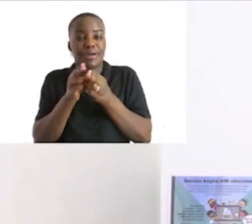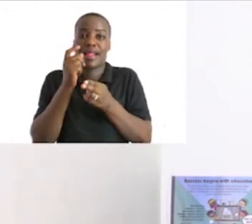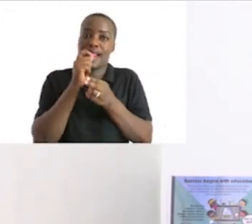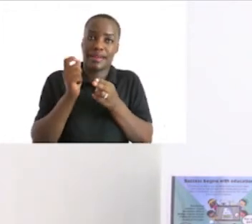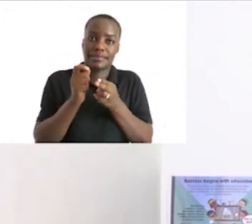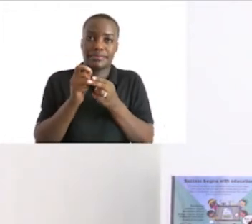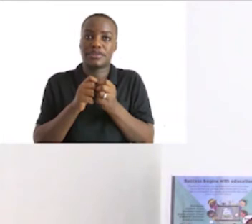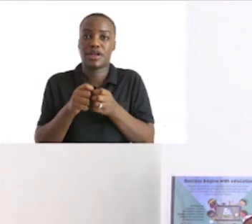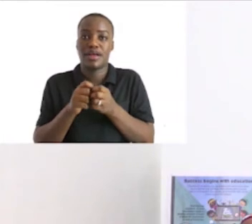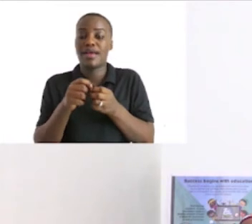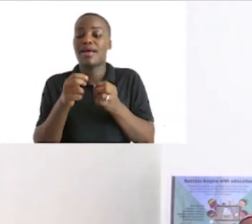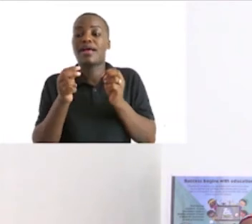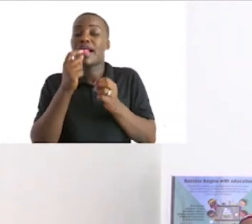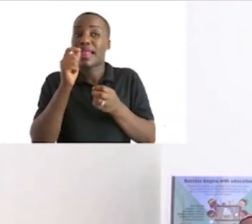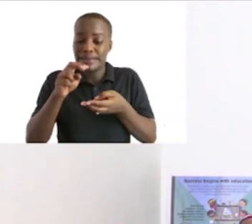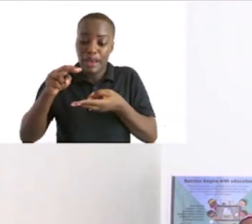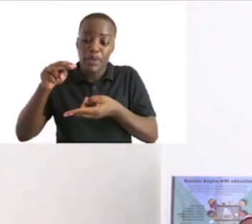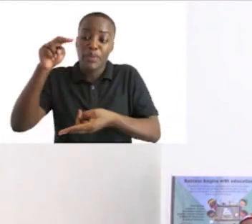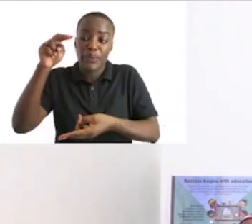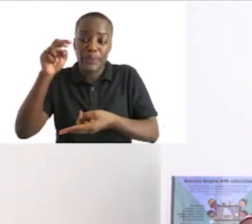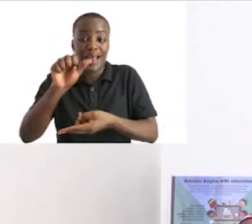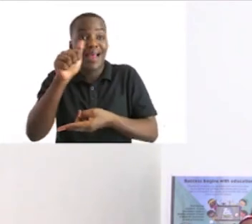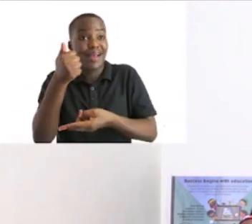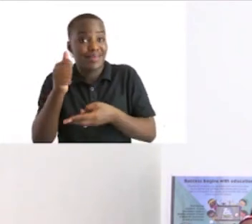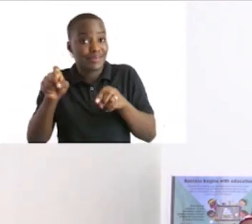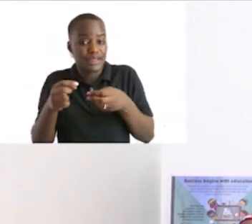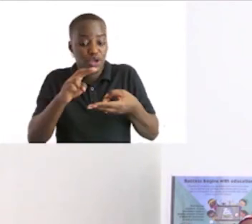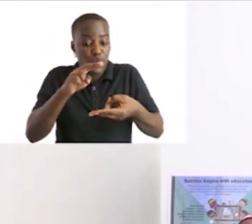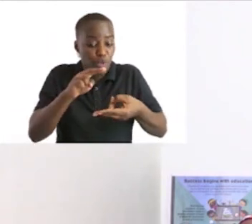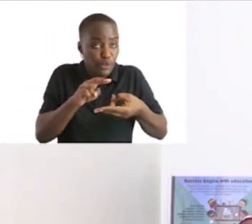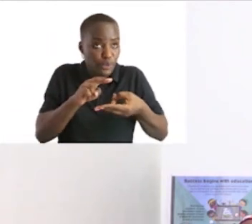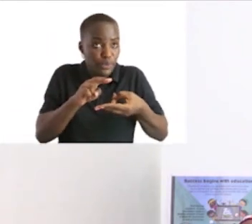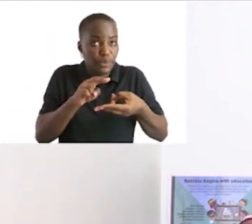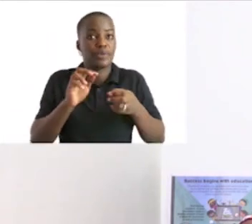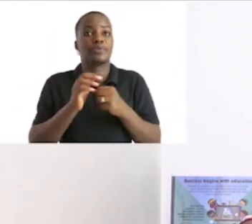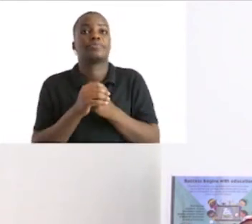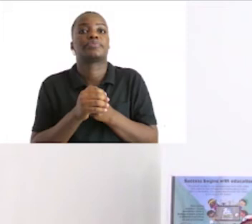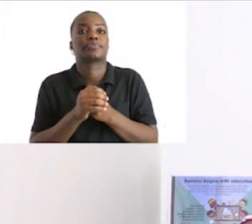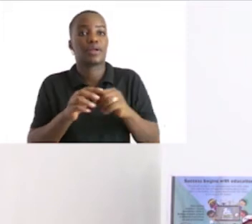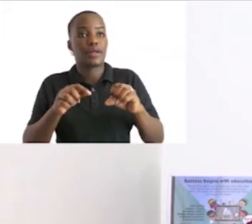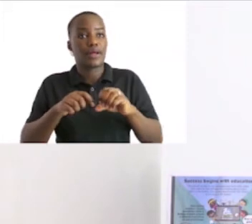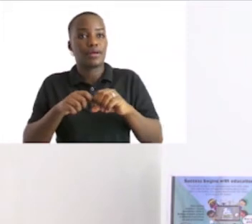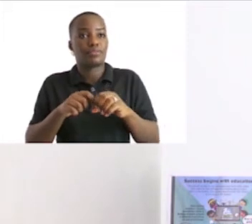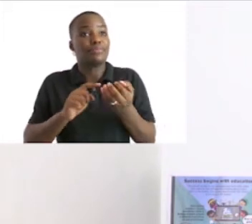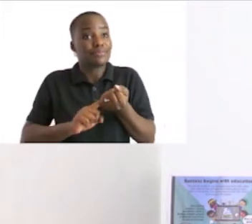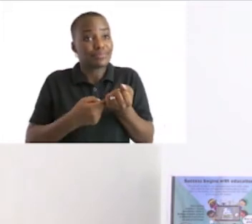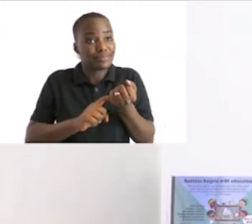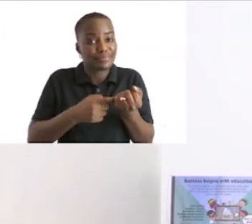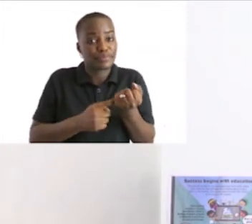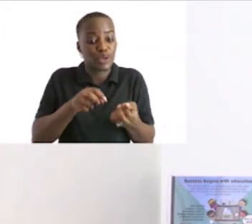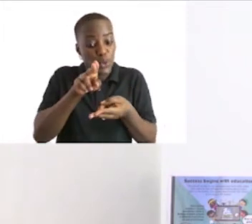pencil. We can see that the sharpener is shorter than the